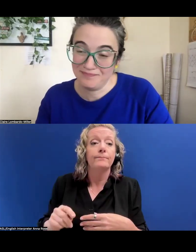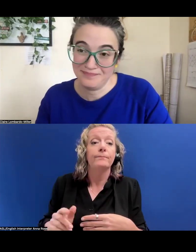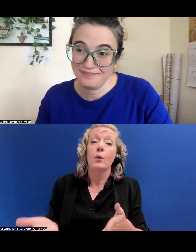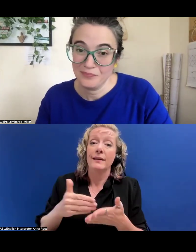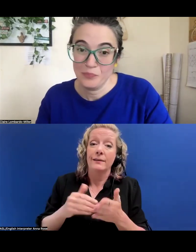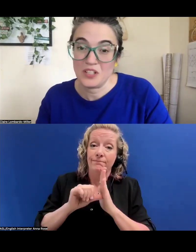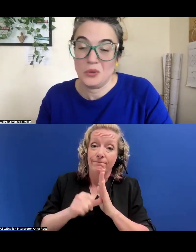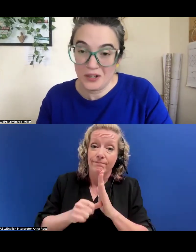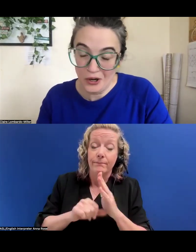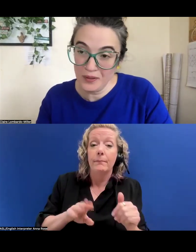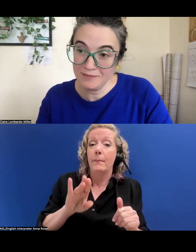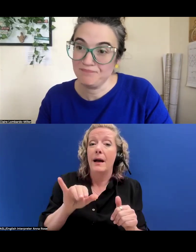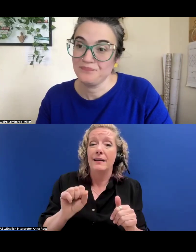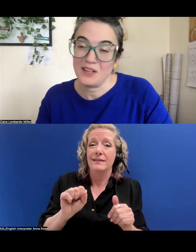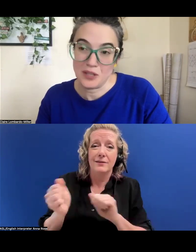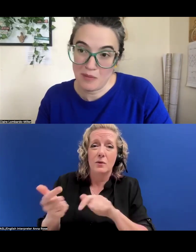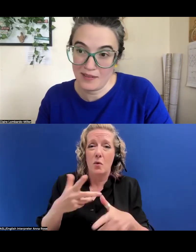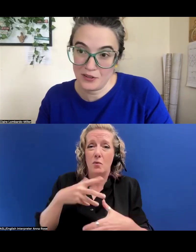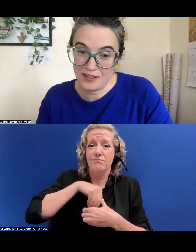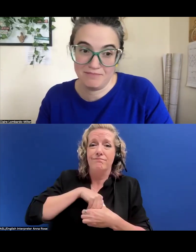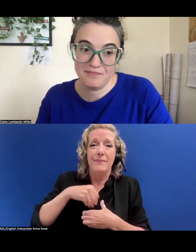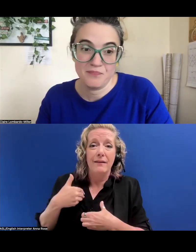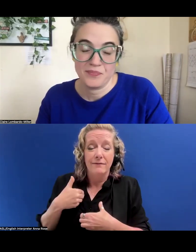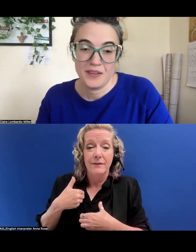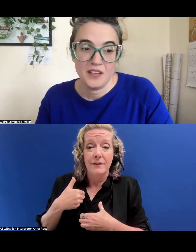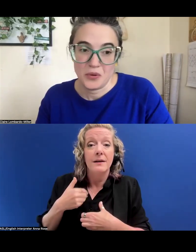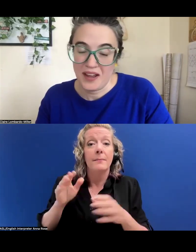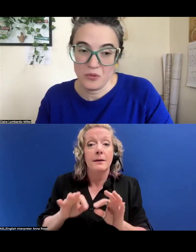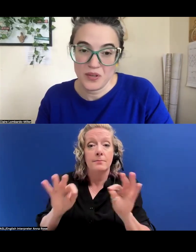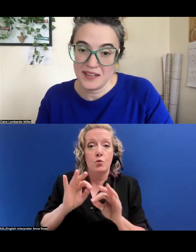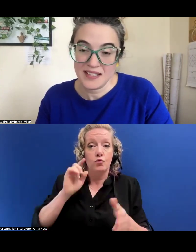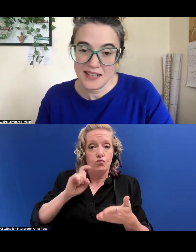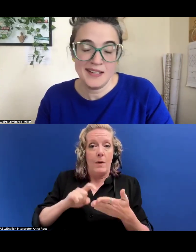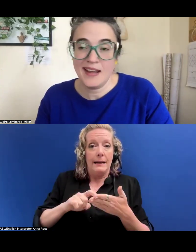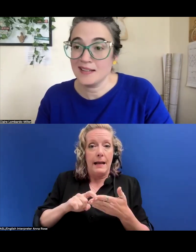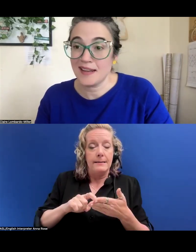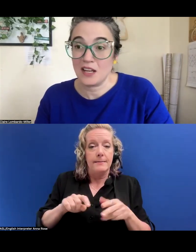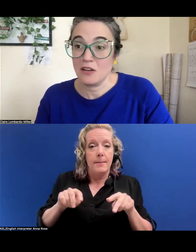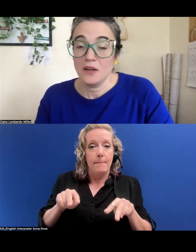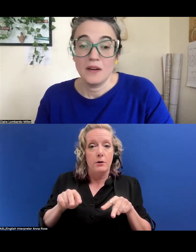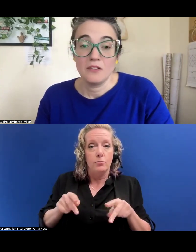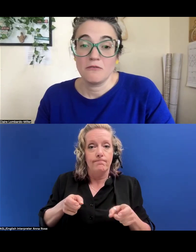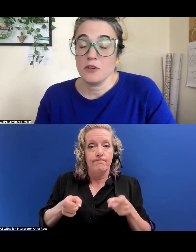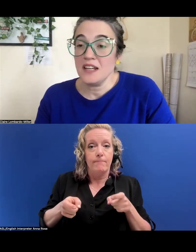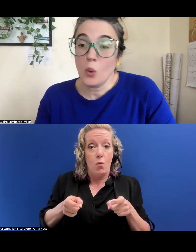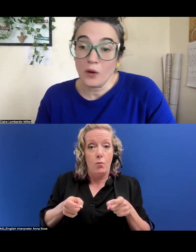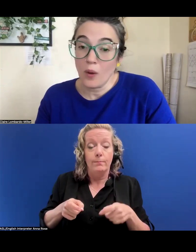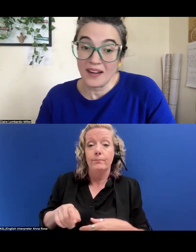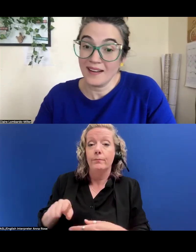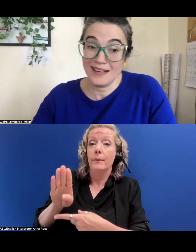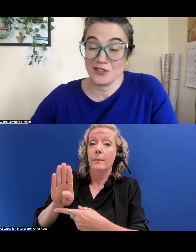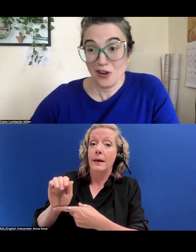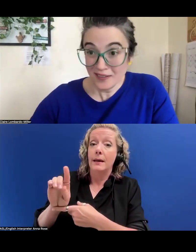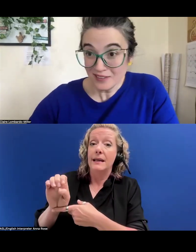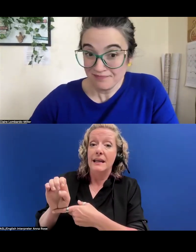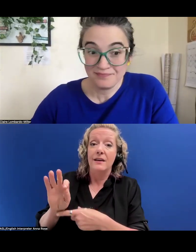everybody, but you can know it and you can monitor it. You have the BADE as a free, quick way to